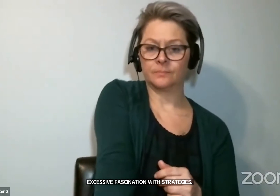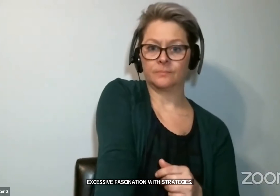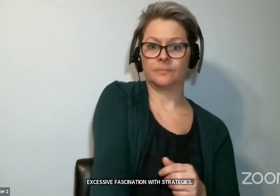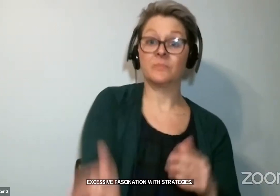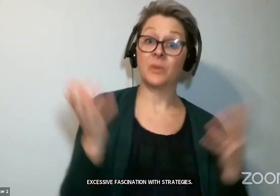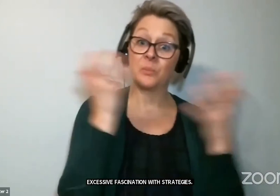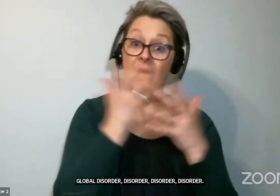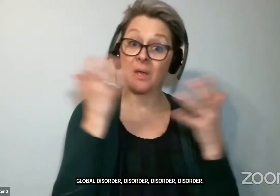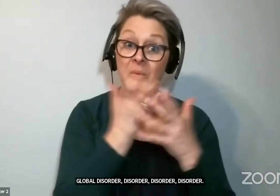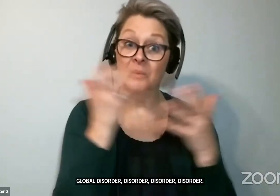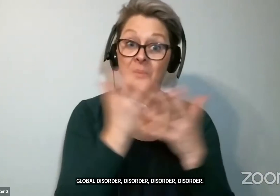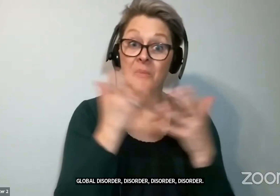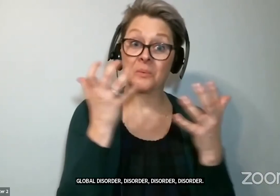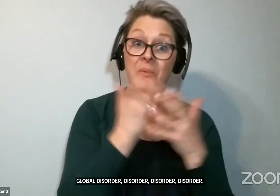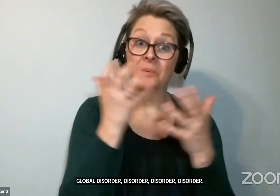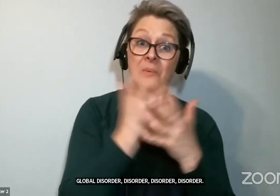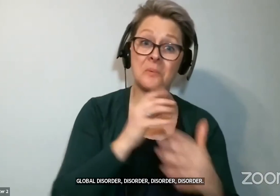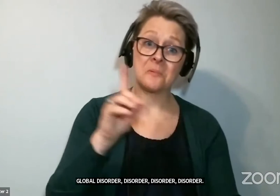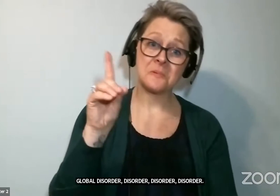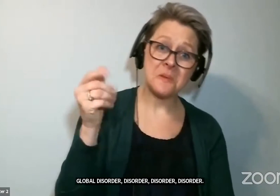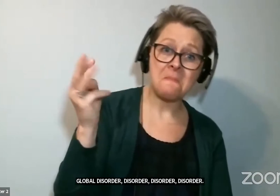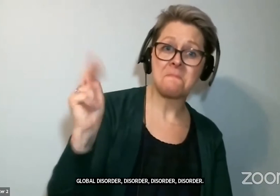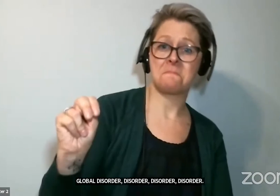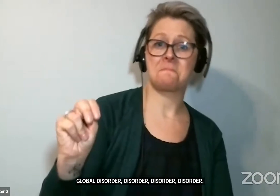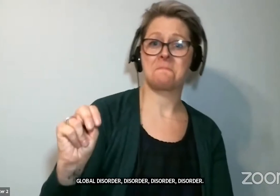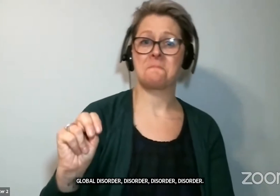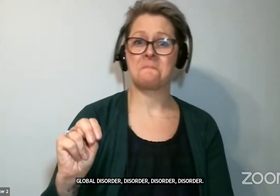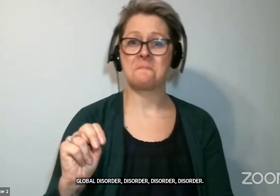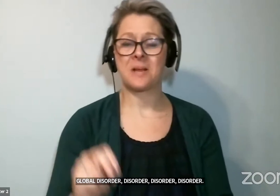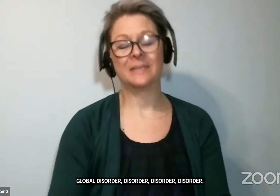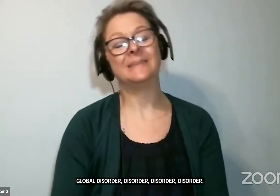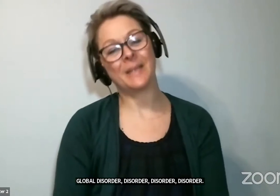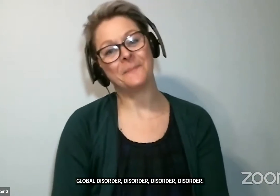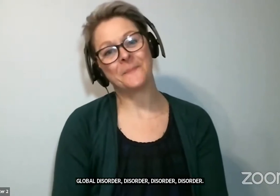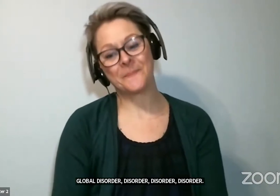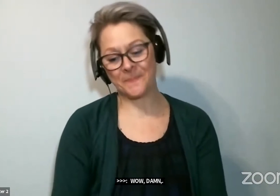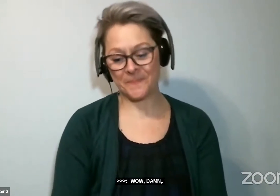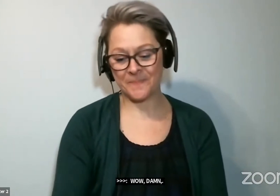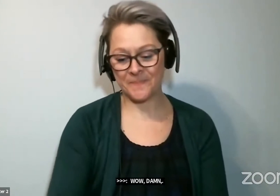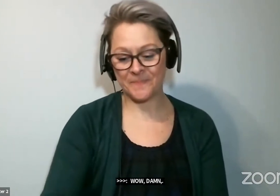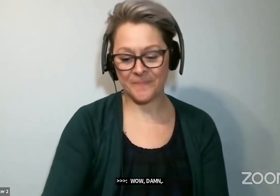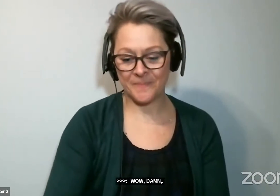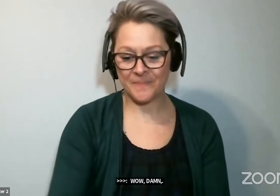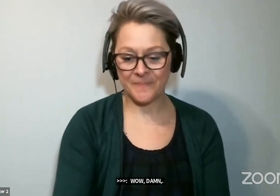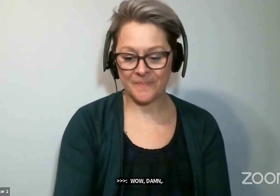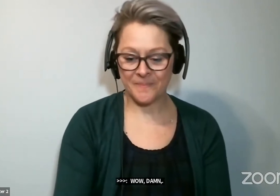Wow, damn. Thanks. Yeah, that is my